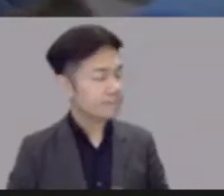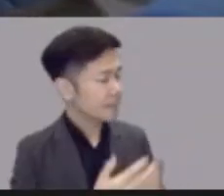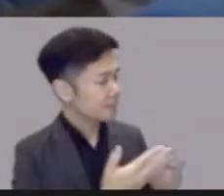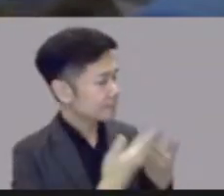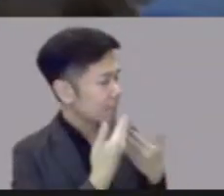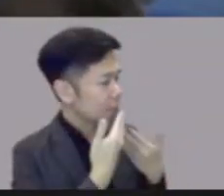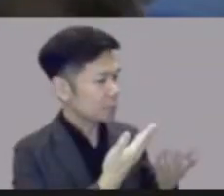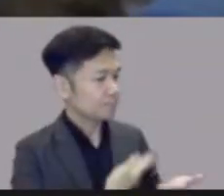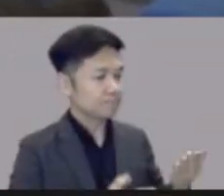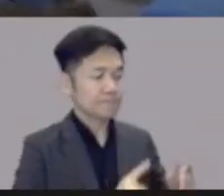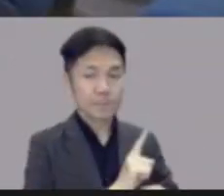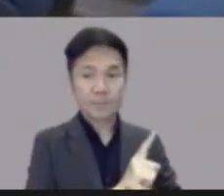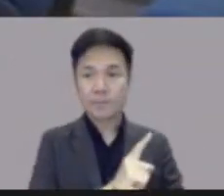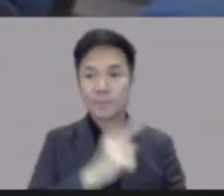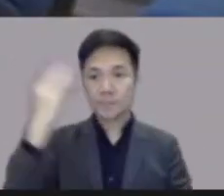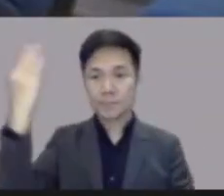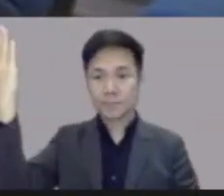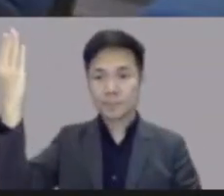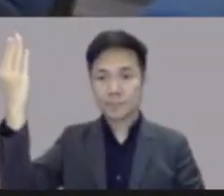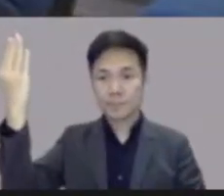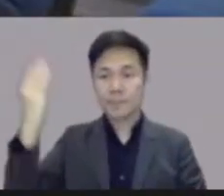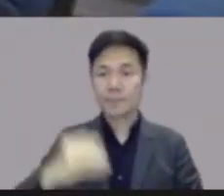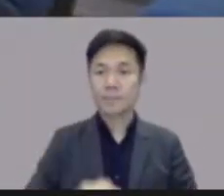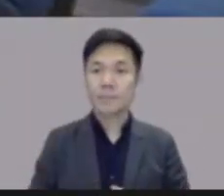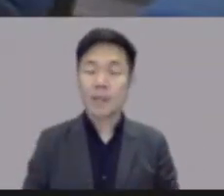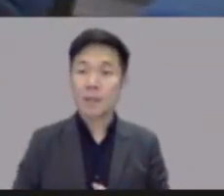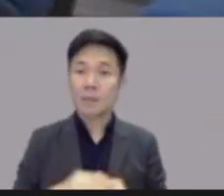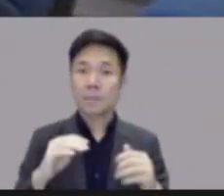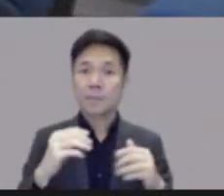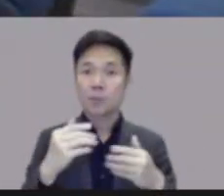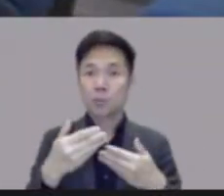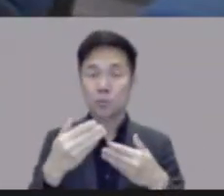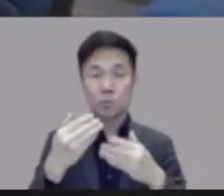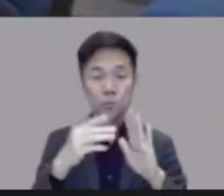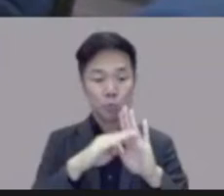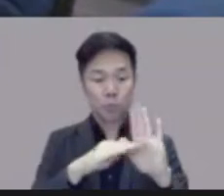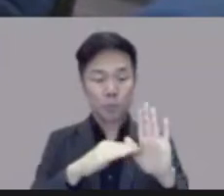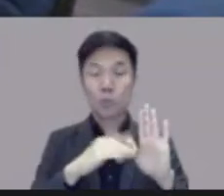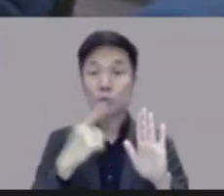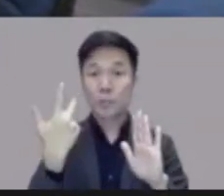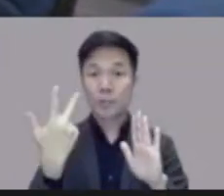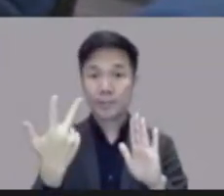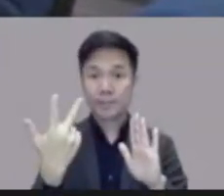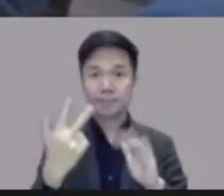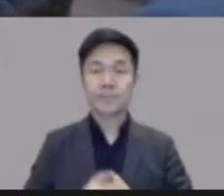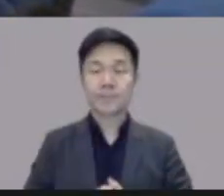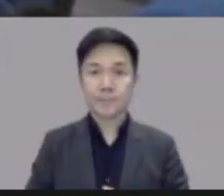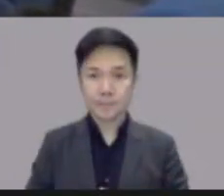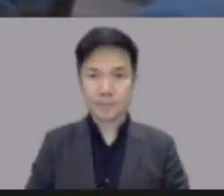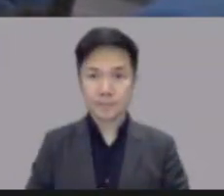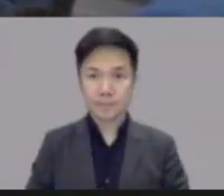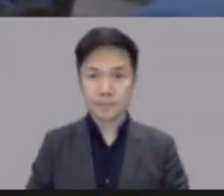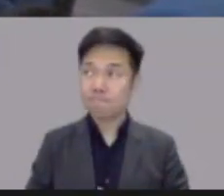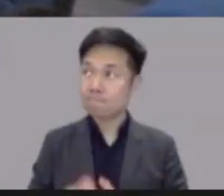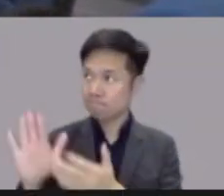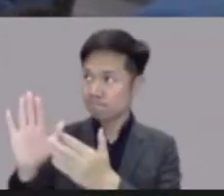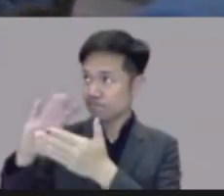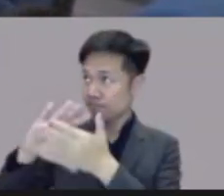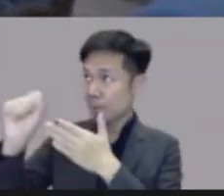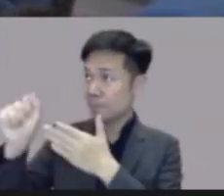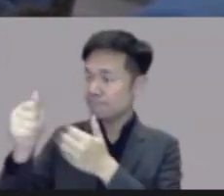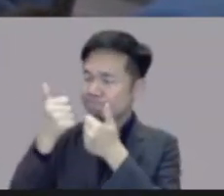intervene and contribute to this agenda item three I applaud the Secretariat for the flagship report entitled